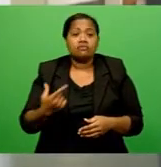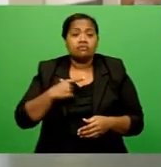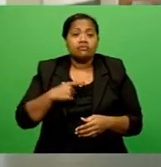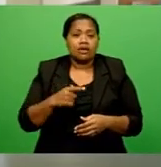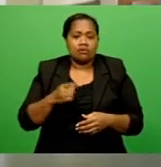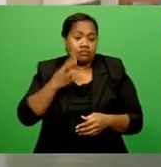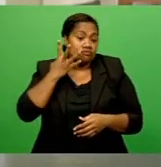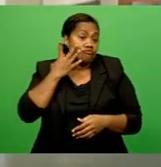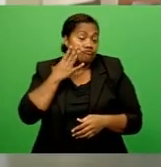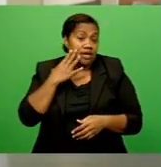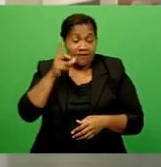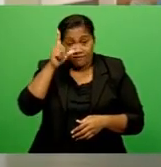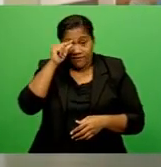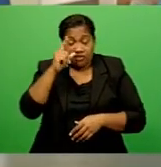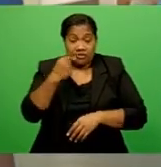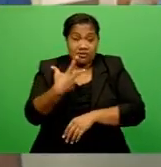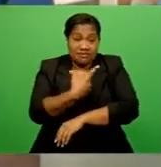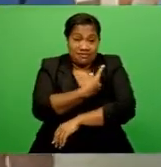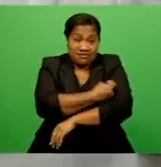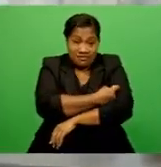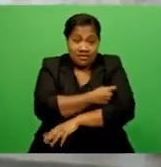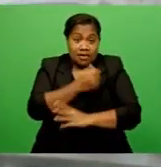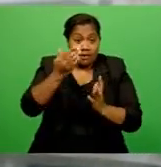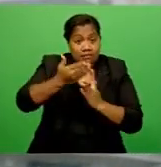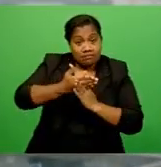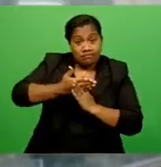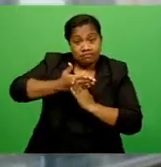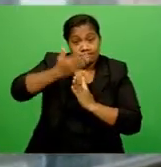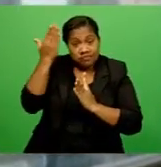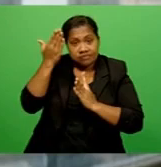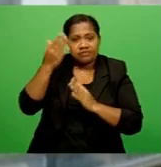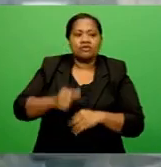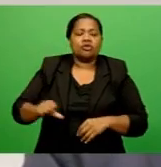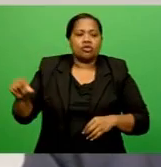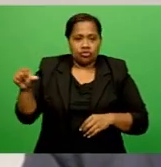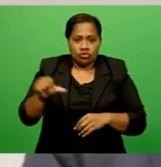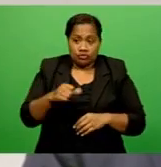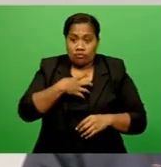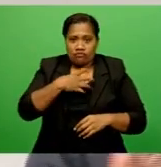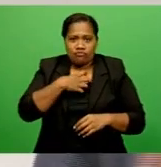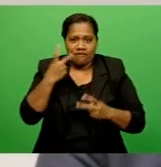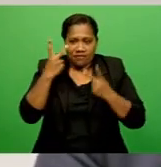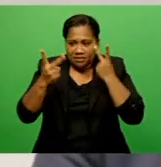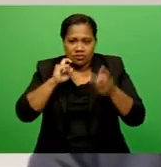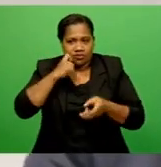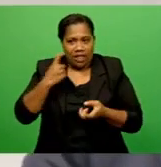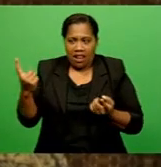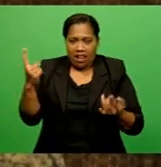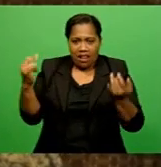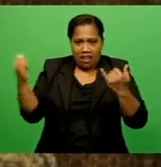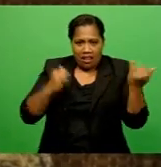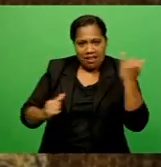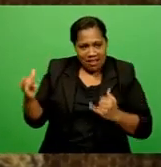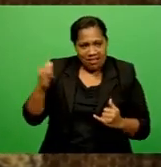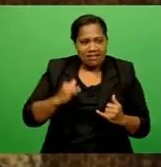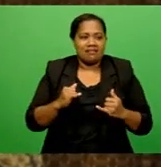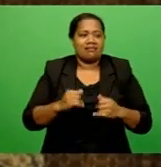are vaccinated and borders open, they should be ready to attract visitors. There will be a flurry of